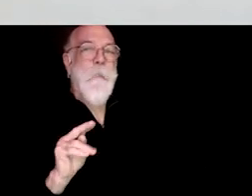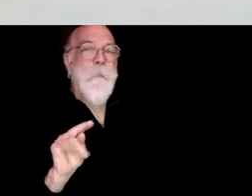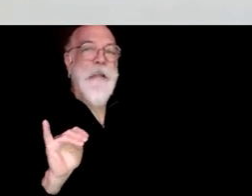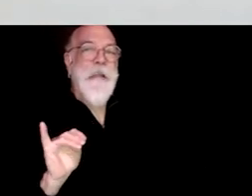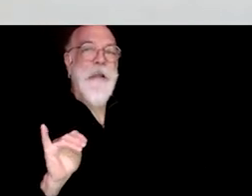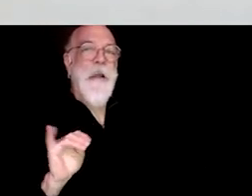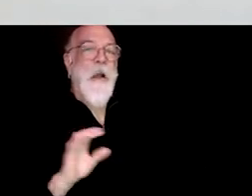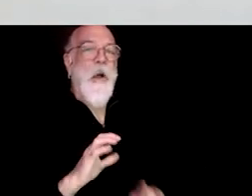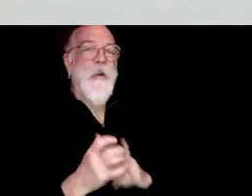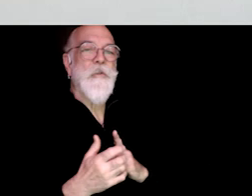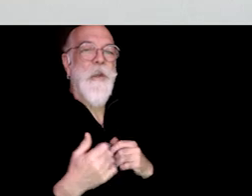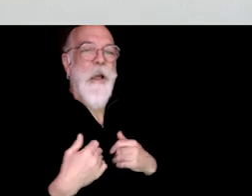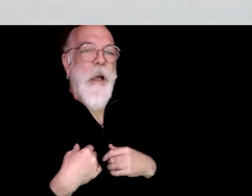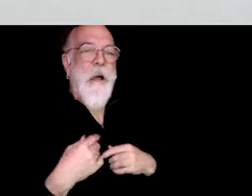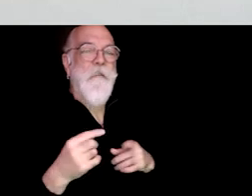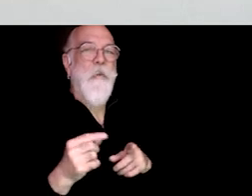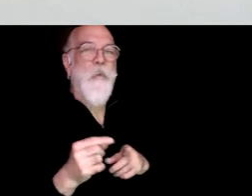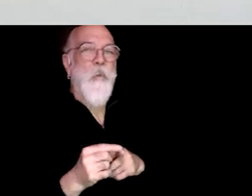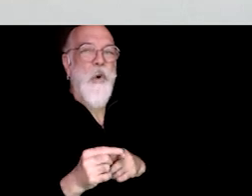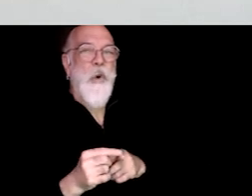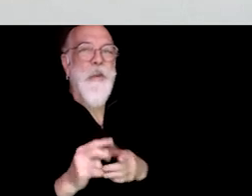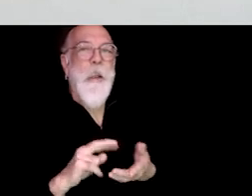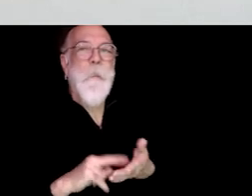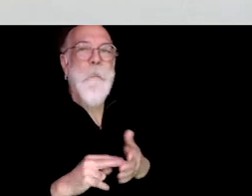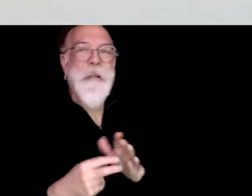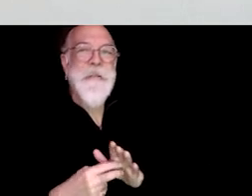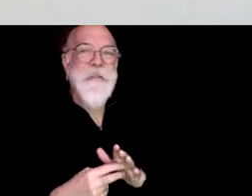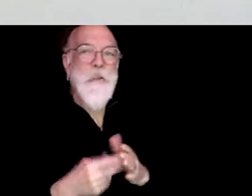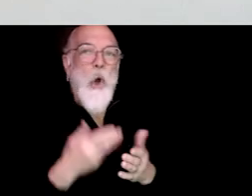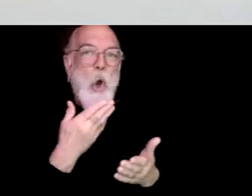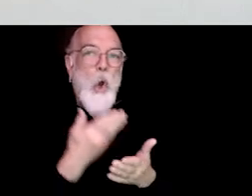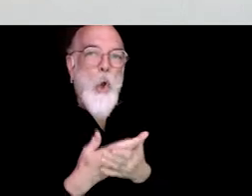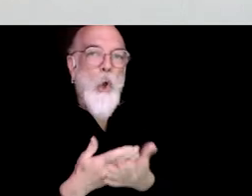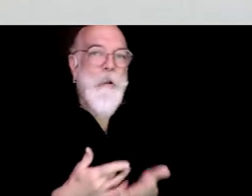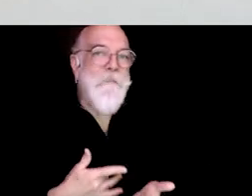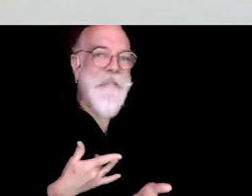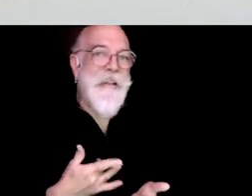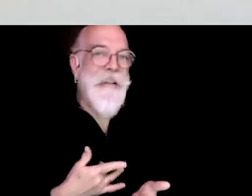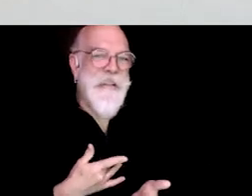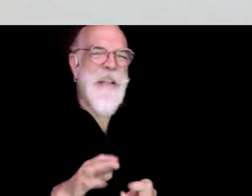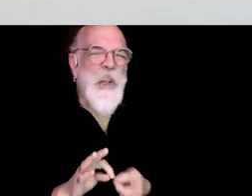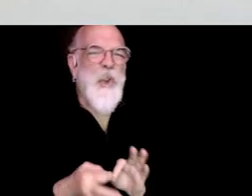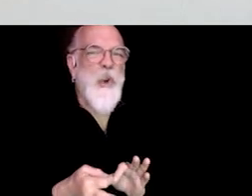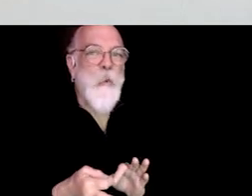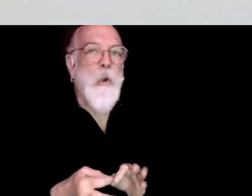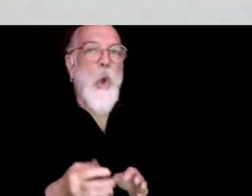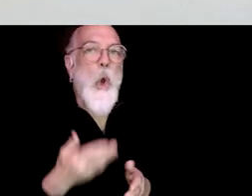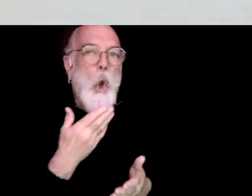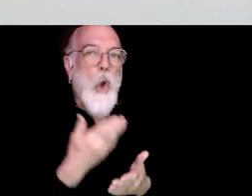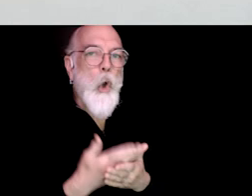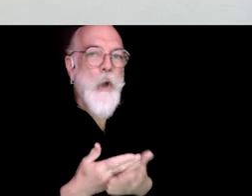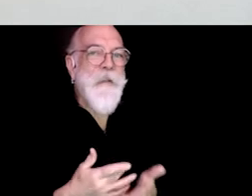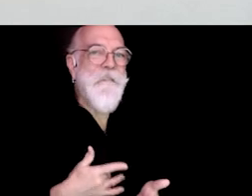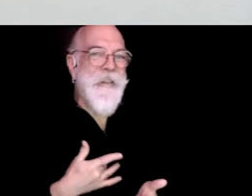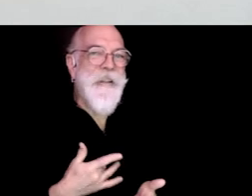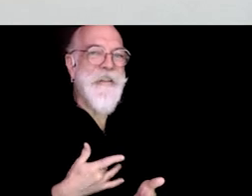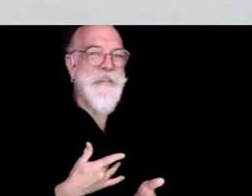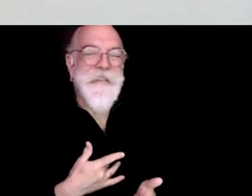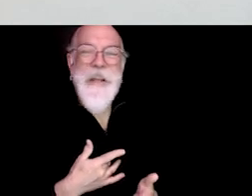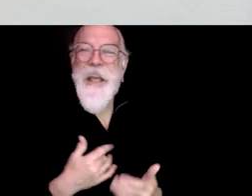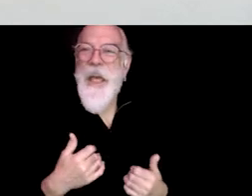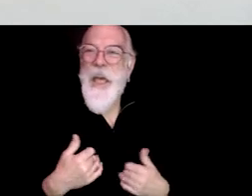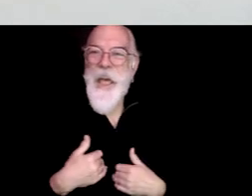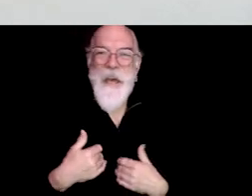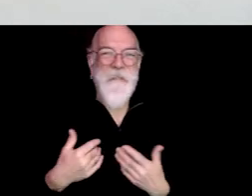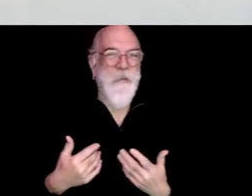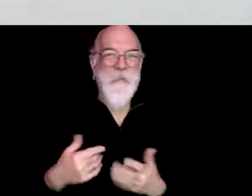have the phrase aitachni, which translates to good feelings. But there's